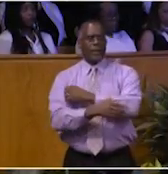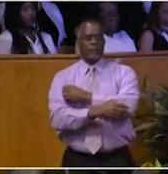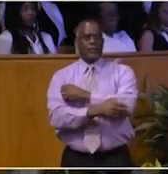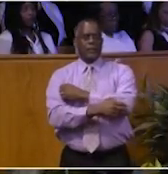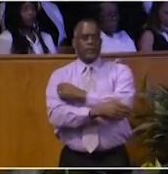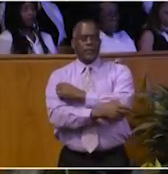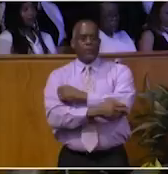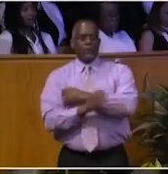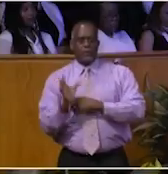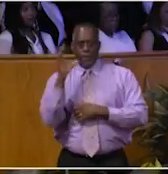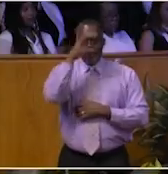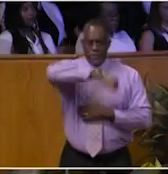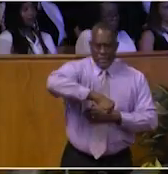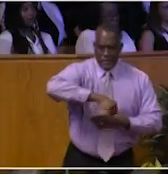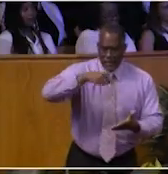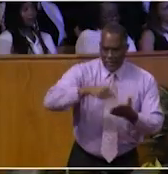generation.